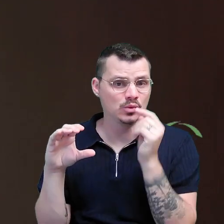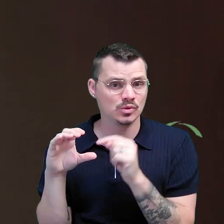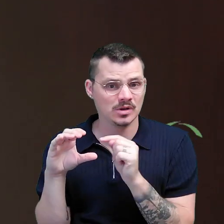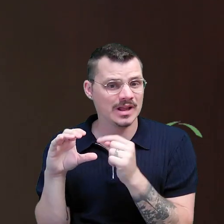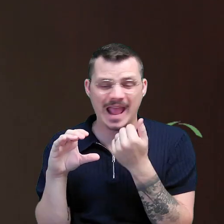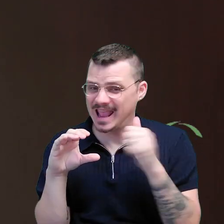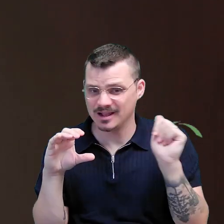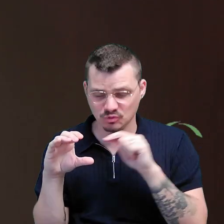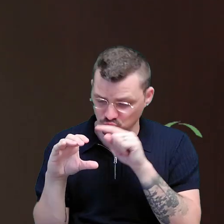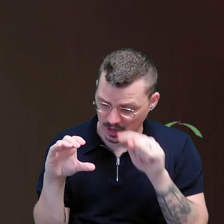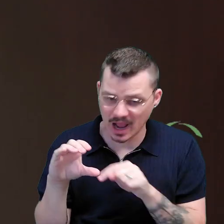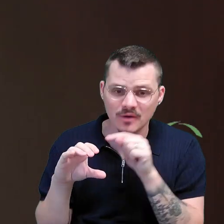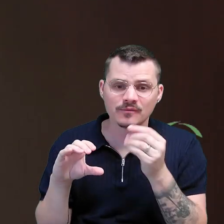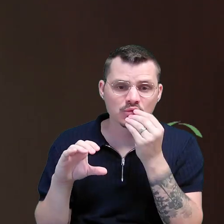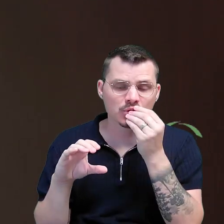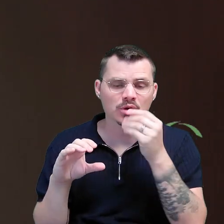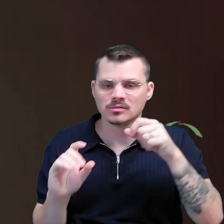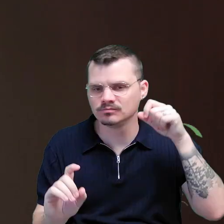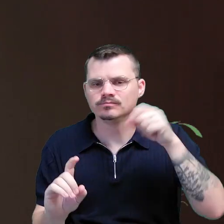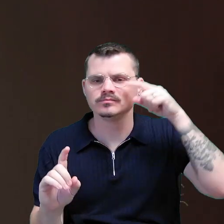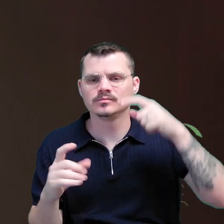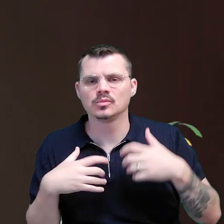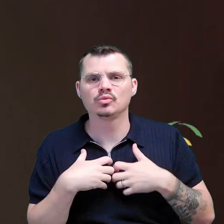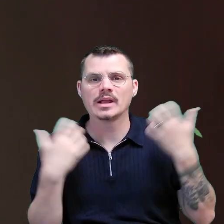round-shaped food would trigger a rage.